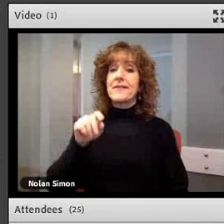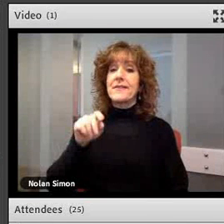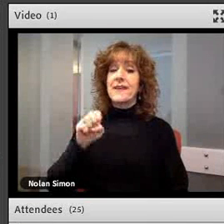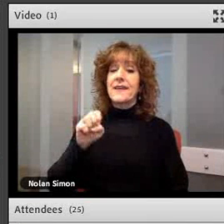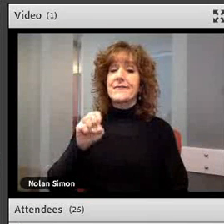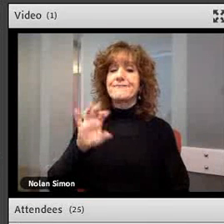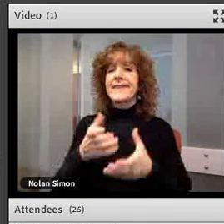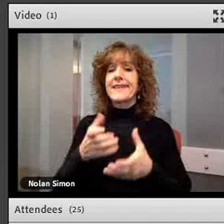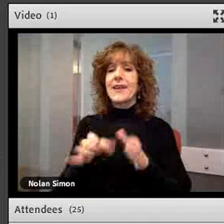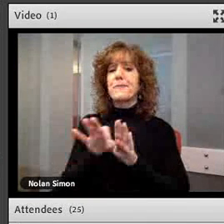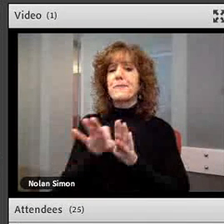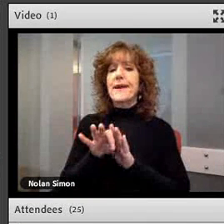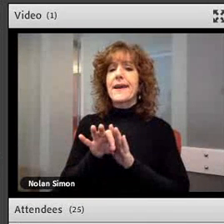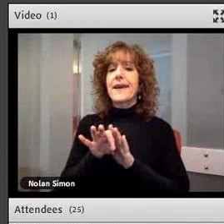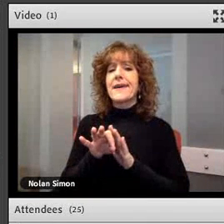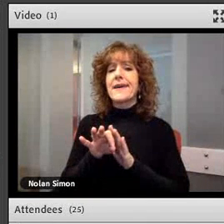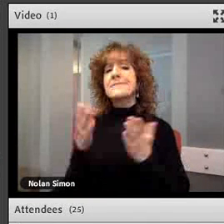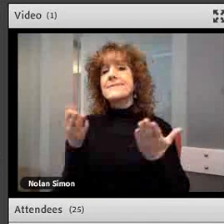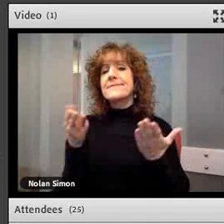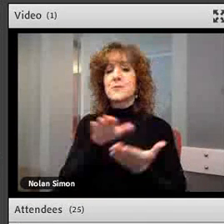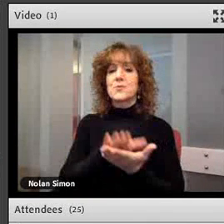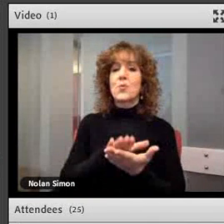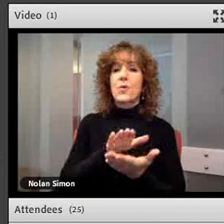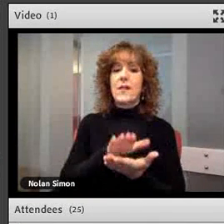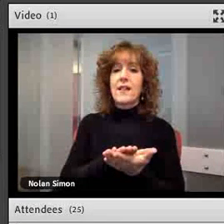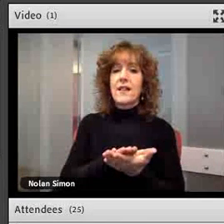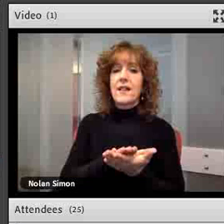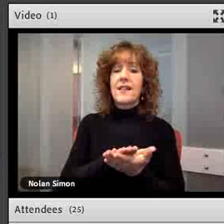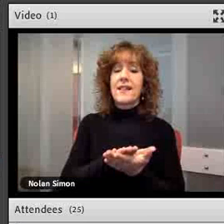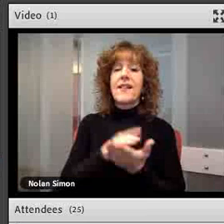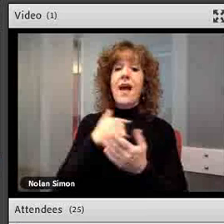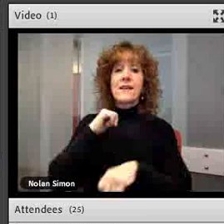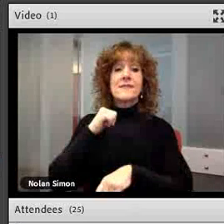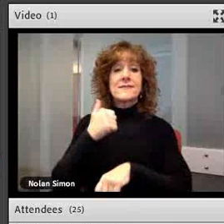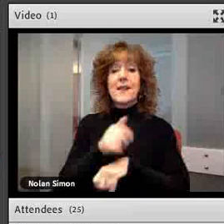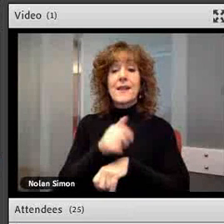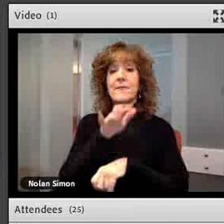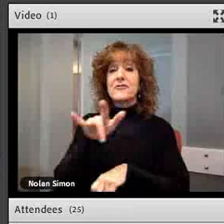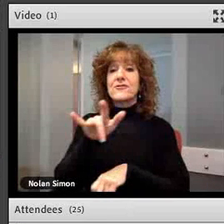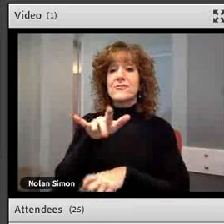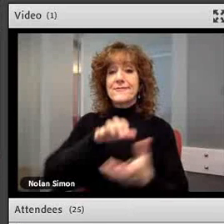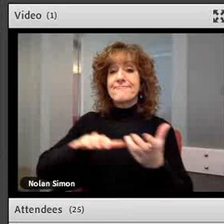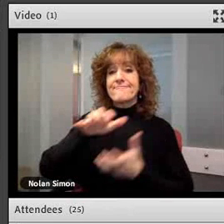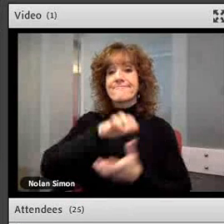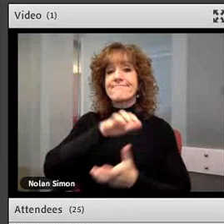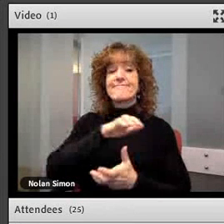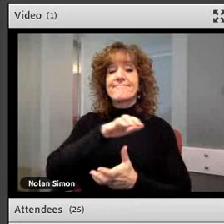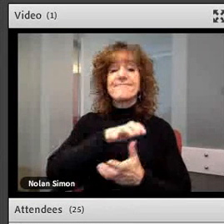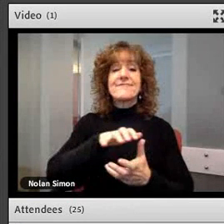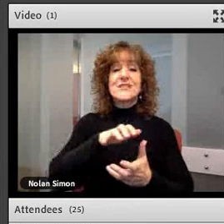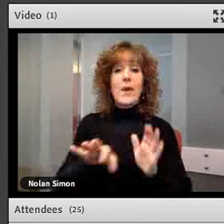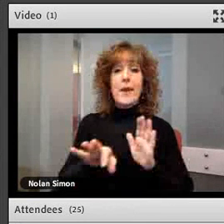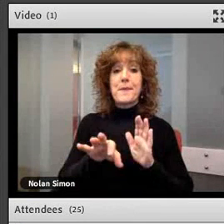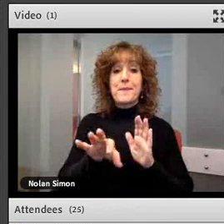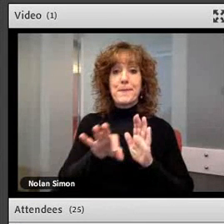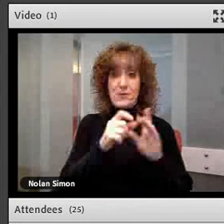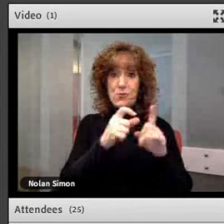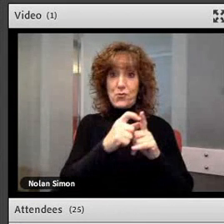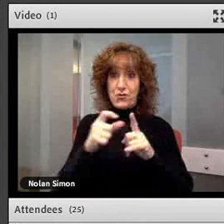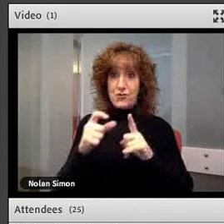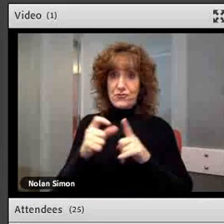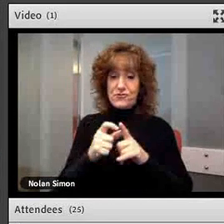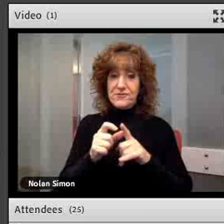let's say we do school, and I can automatically make fingerspelling scrambles. So I can choose words and put them in my